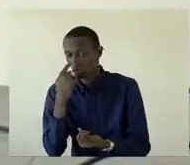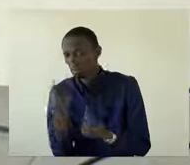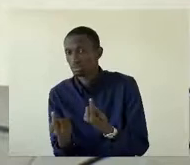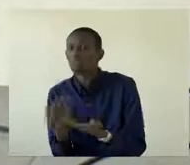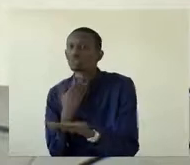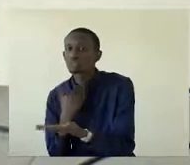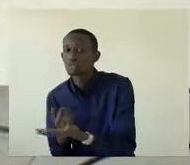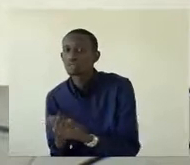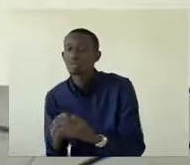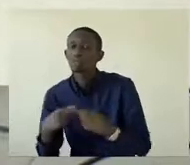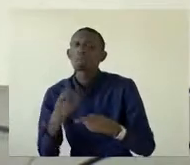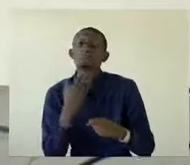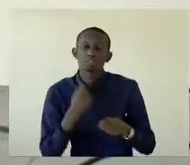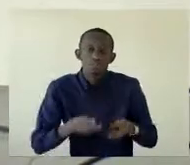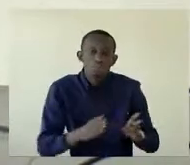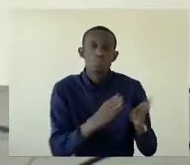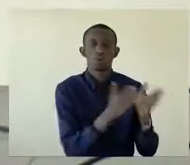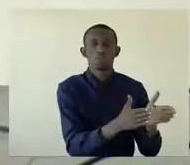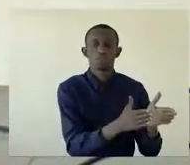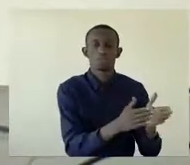and we have to go certain ways.